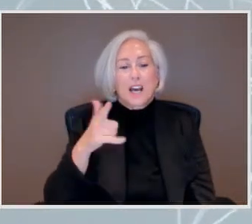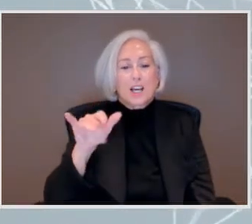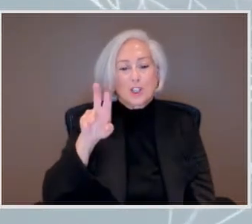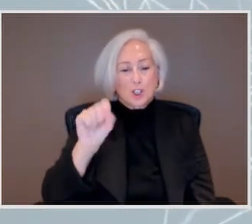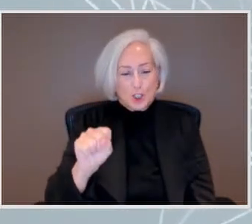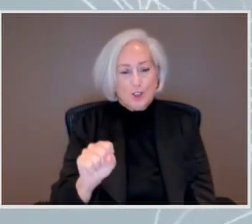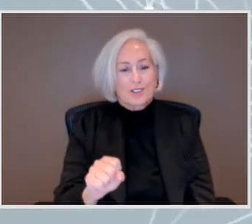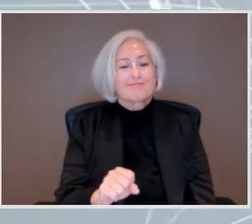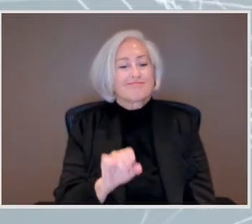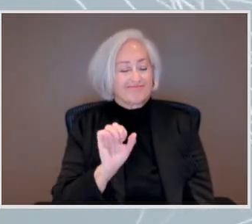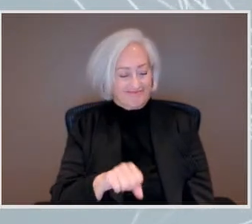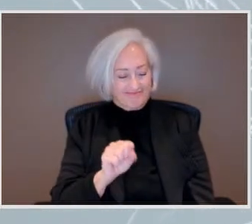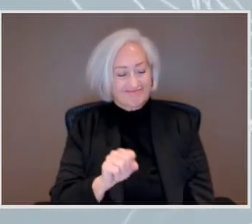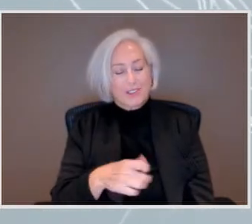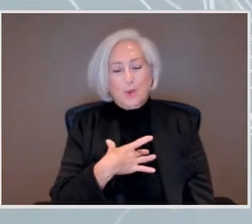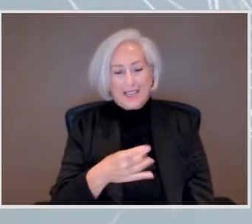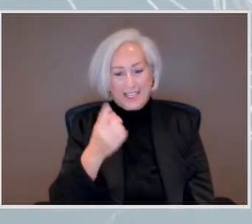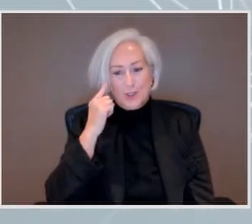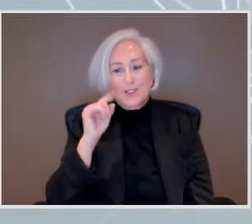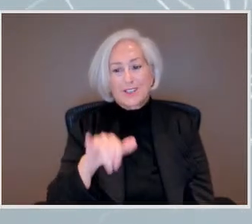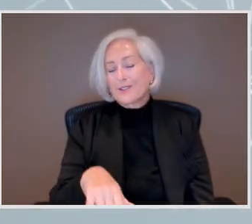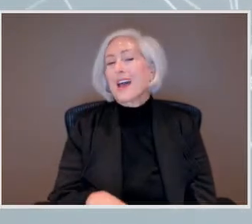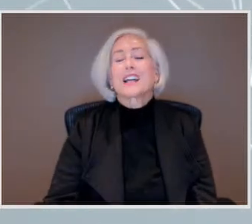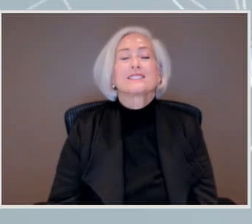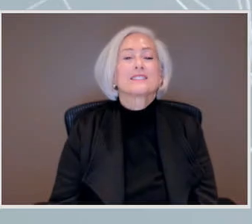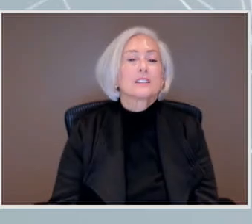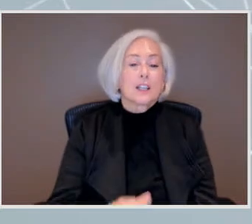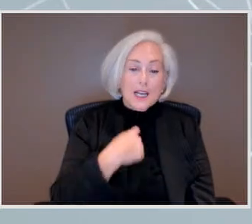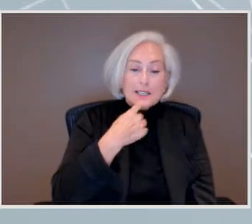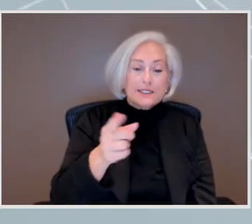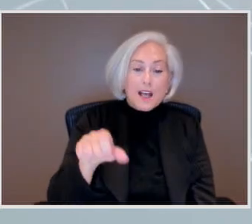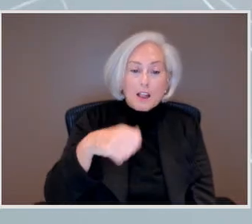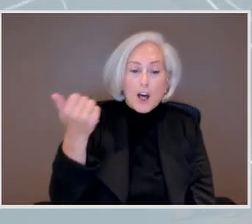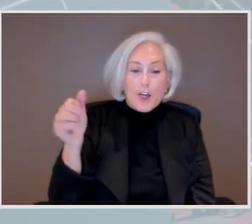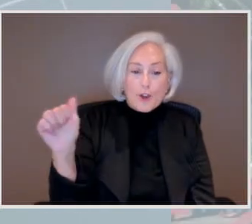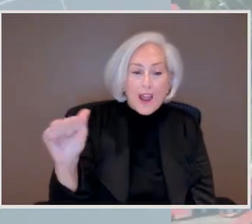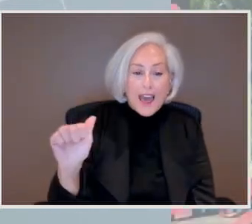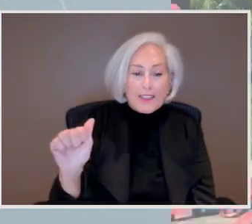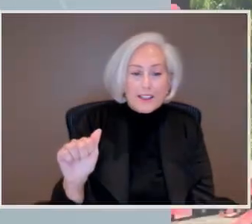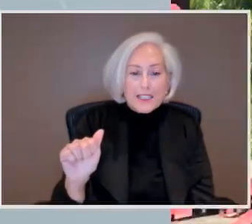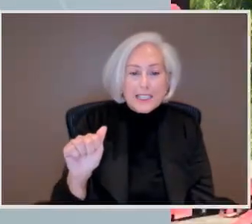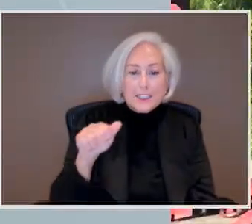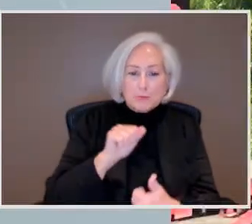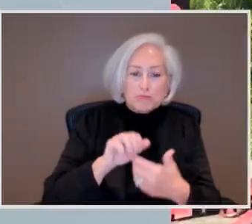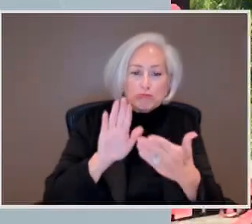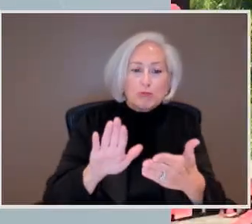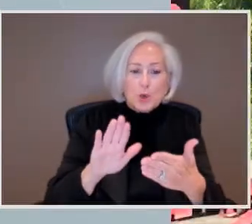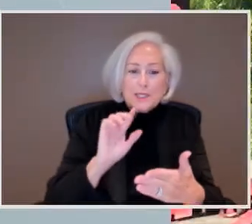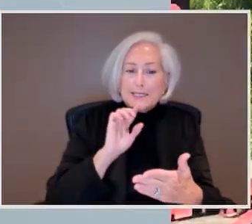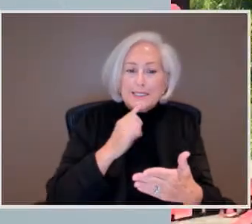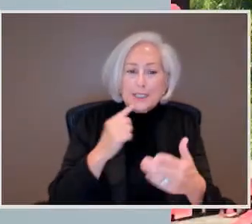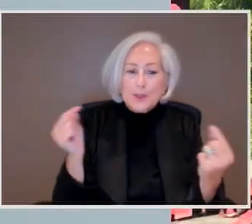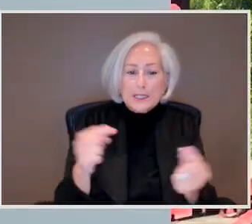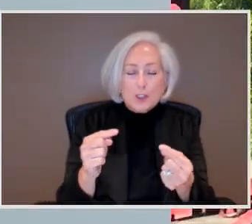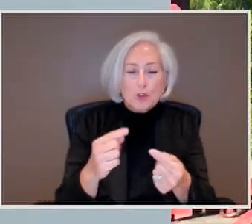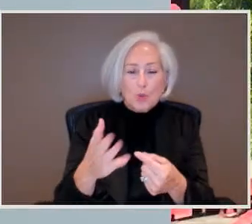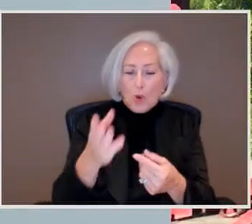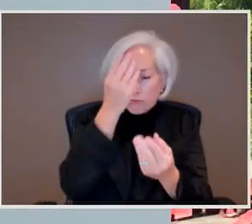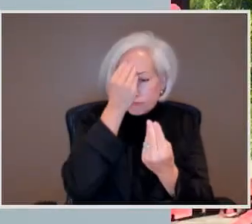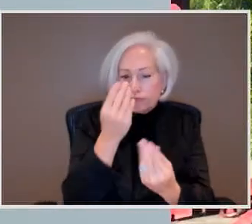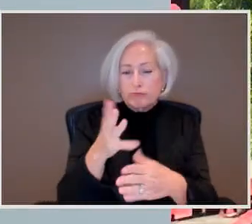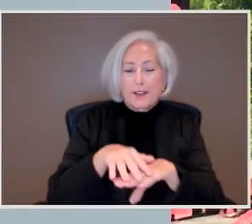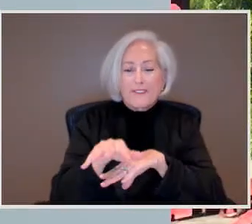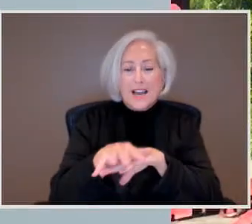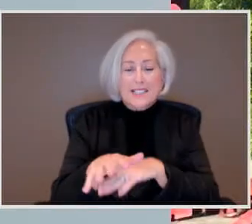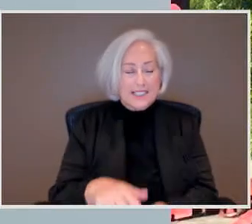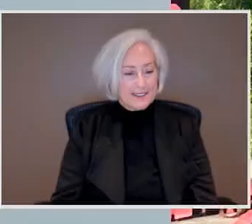hear, right? Gage, what would you tell another high school athlete facing a serious injury right now? What advice do you have for them? Just